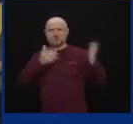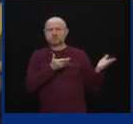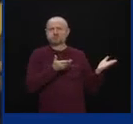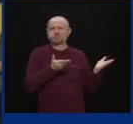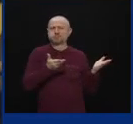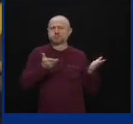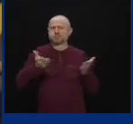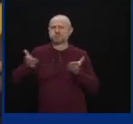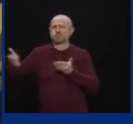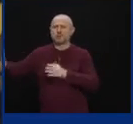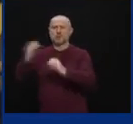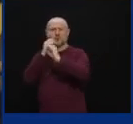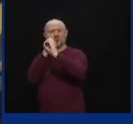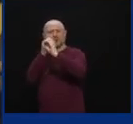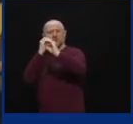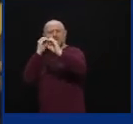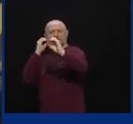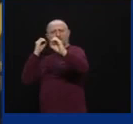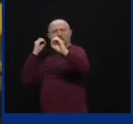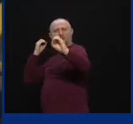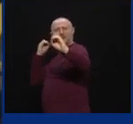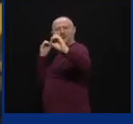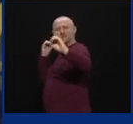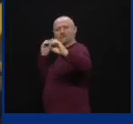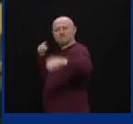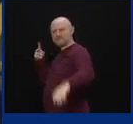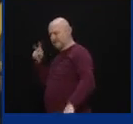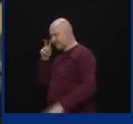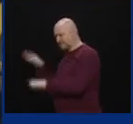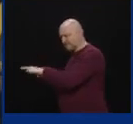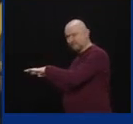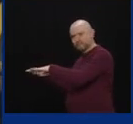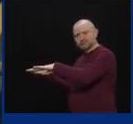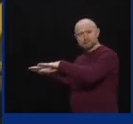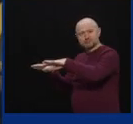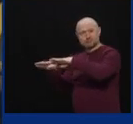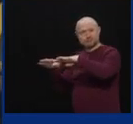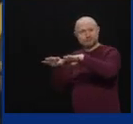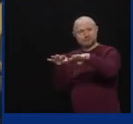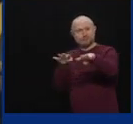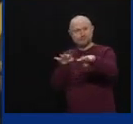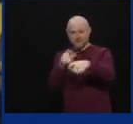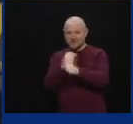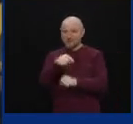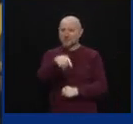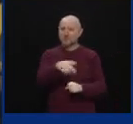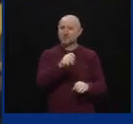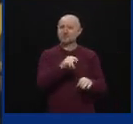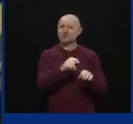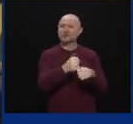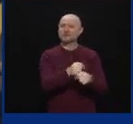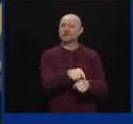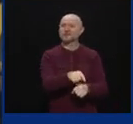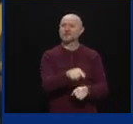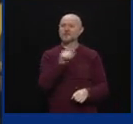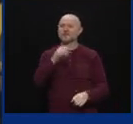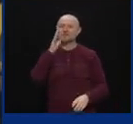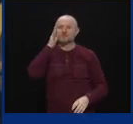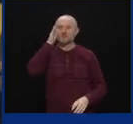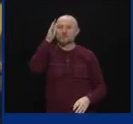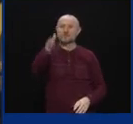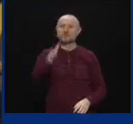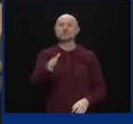along there saying, wow, look what's going down. That's the future, heading down the Hudson River. Just like Henry Hudson